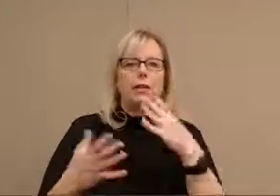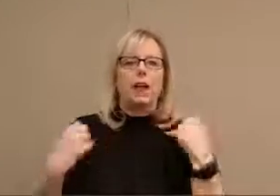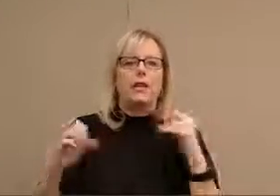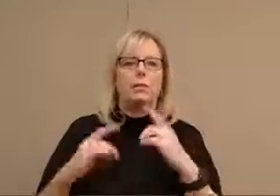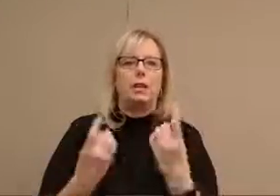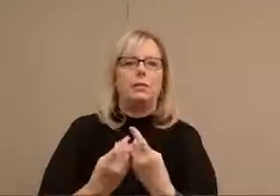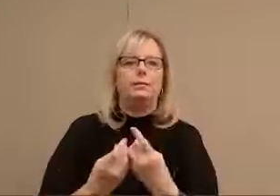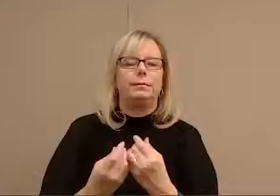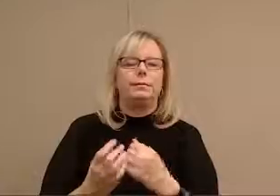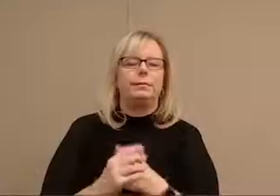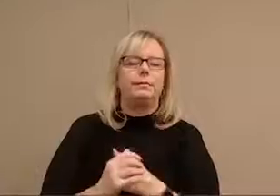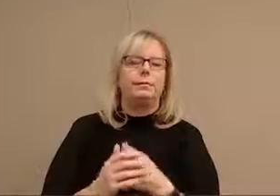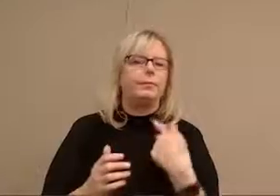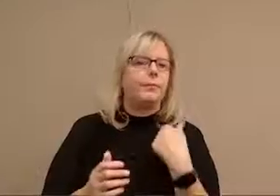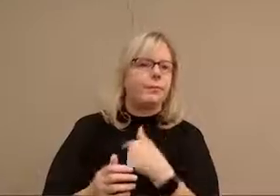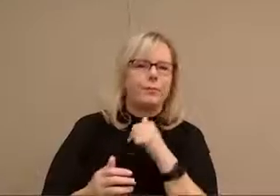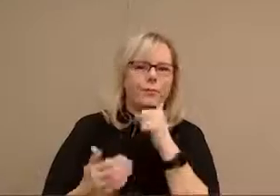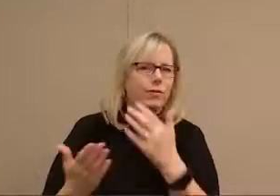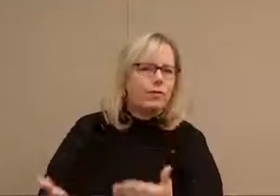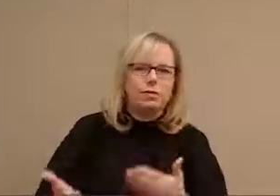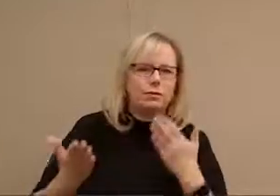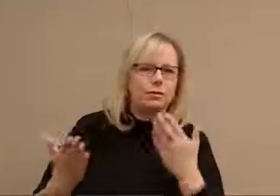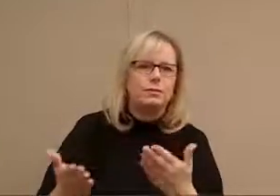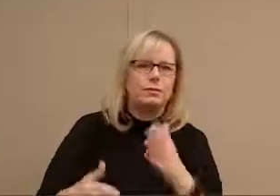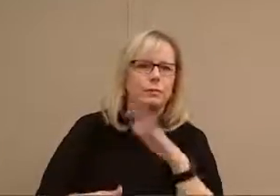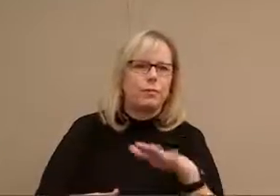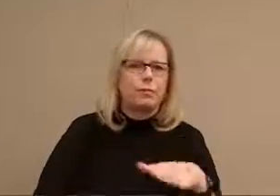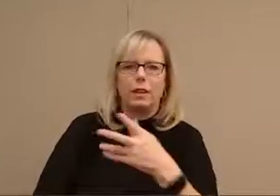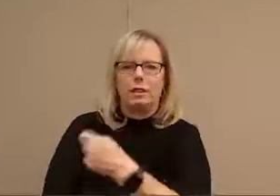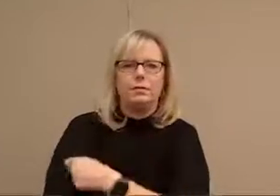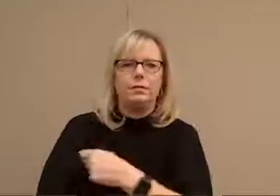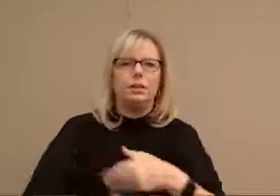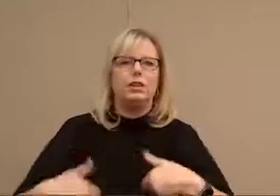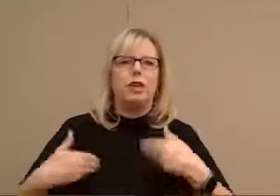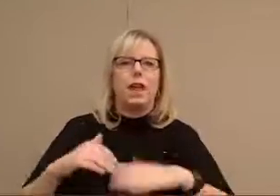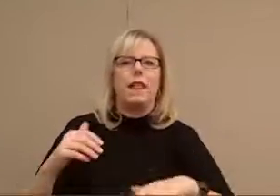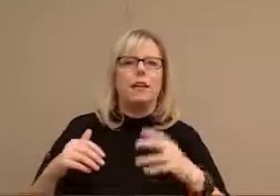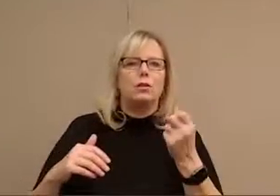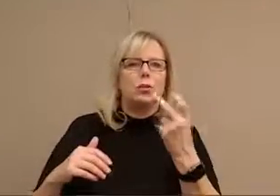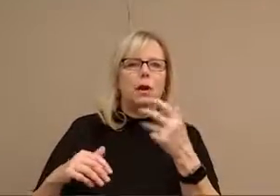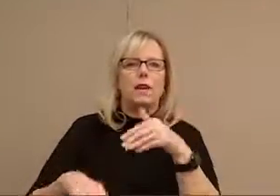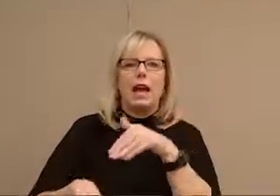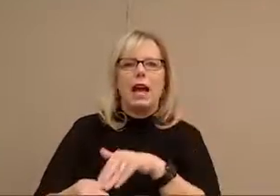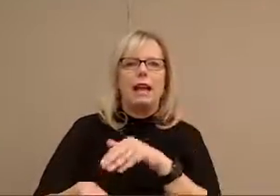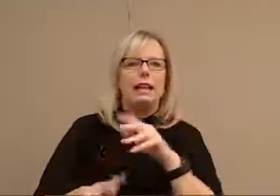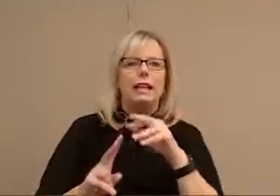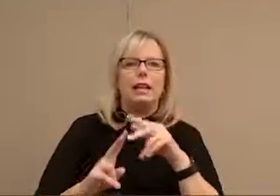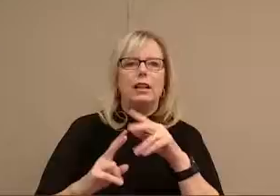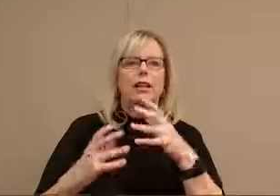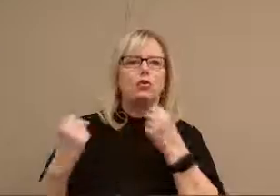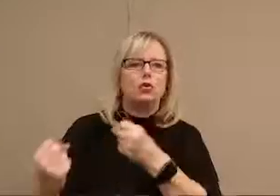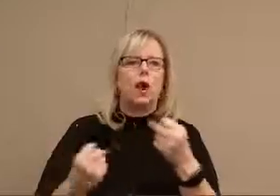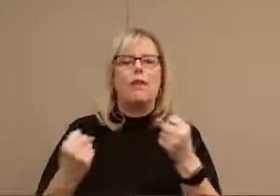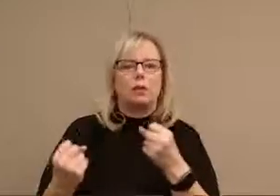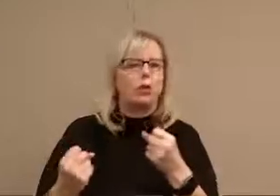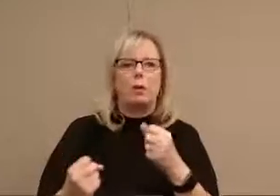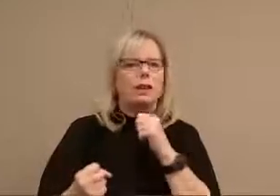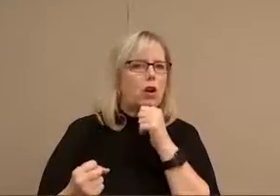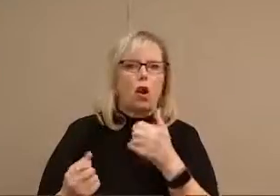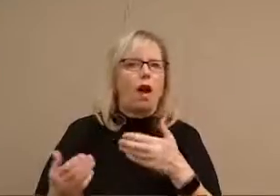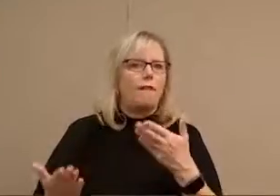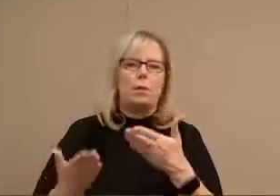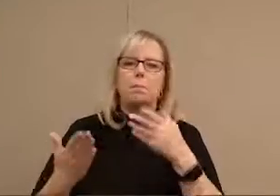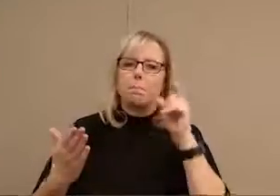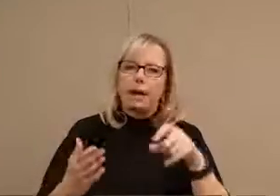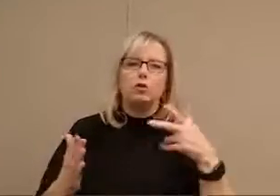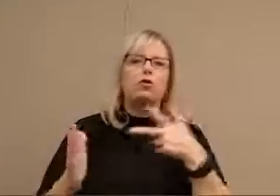department. We are not offering child vaccines under the age of 12 at either of our drive-through locations. And you do need